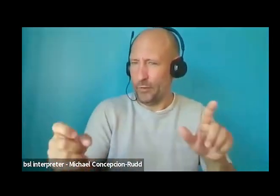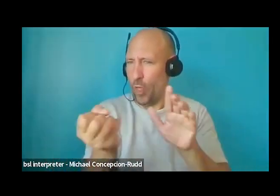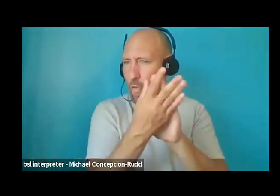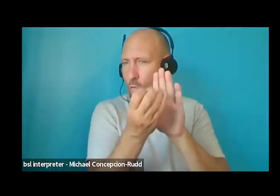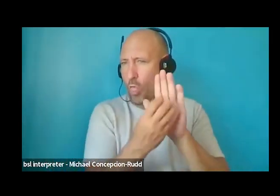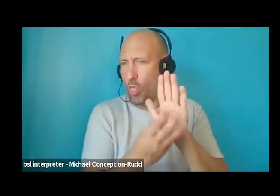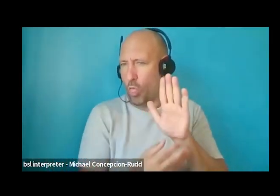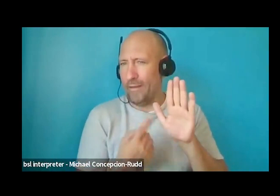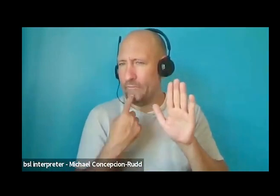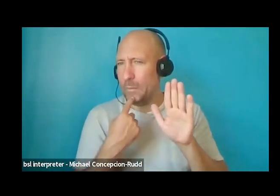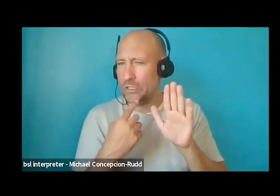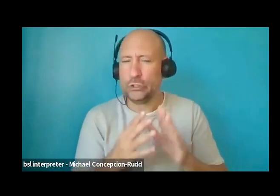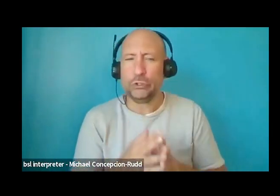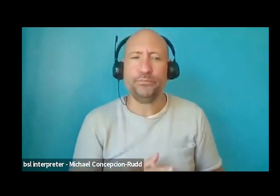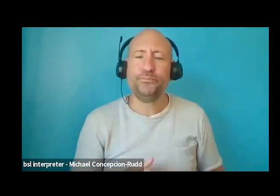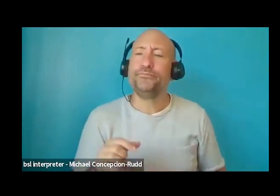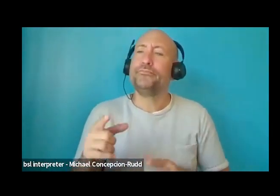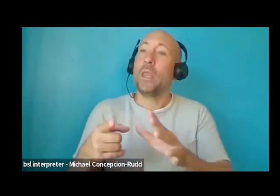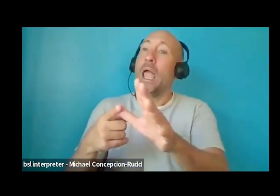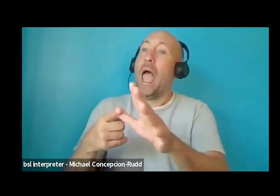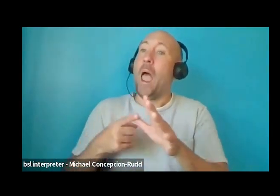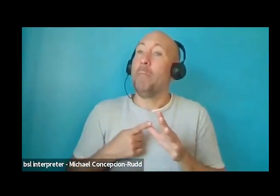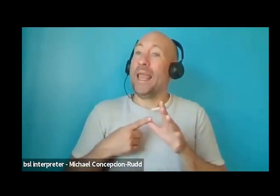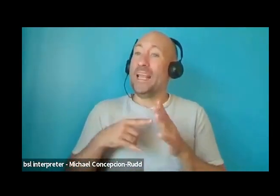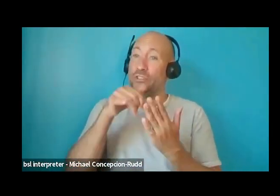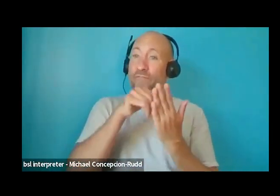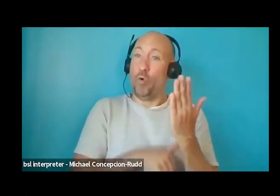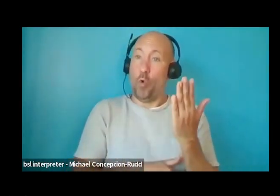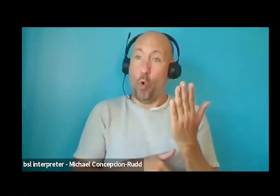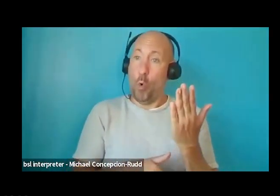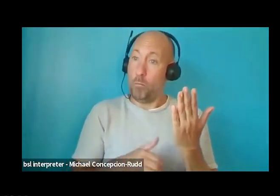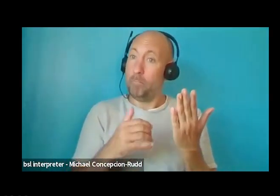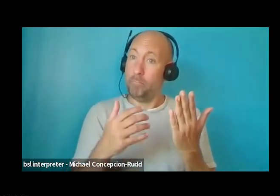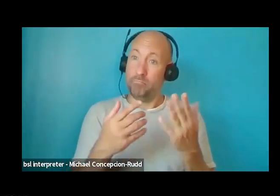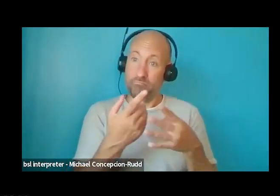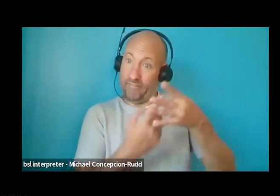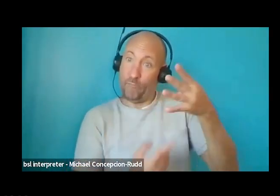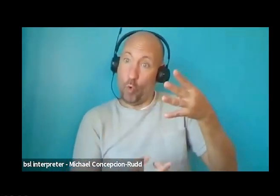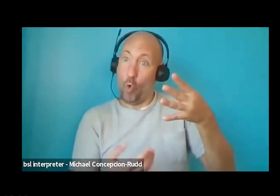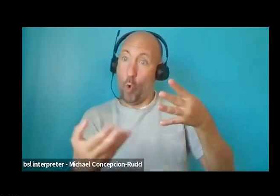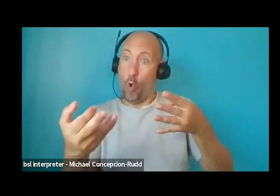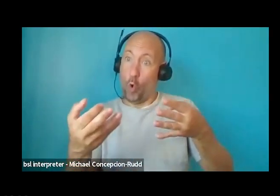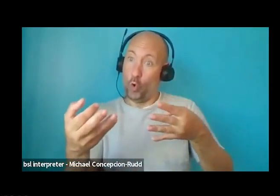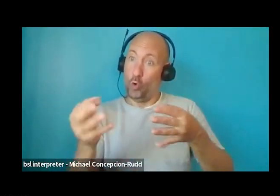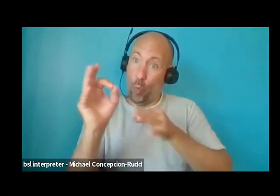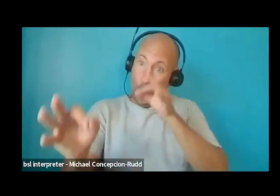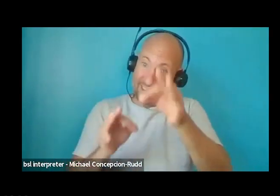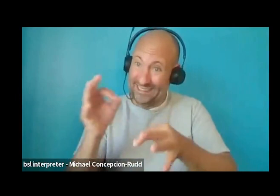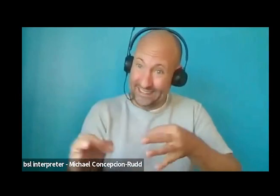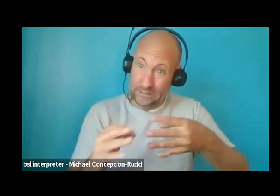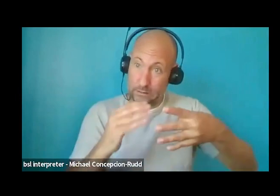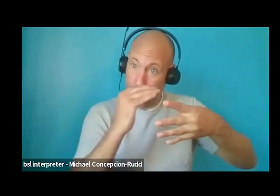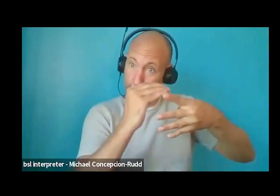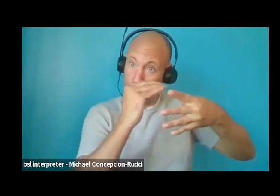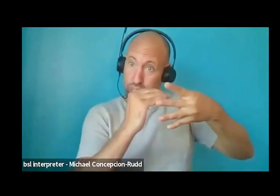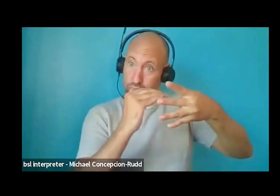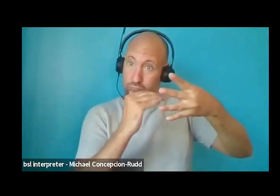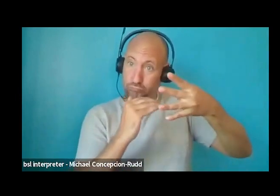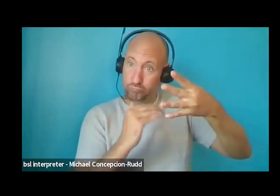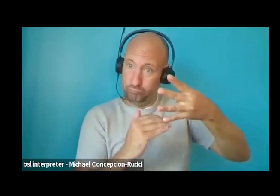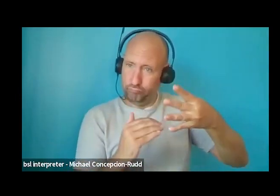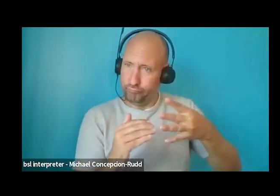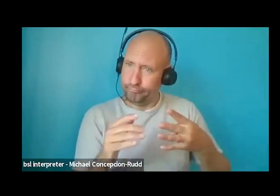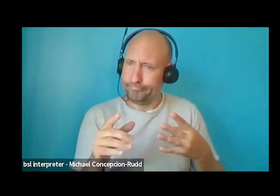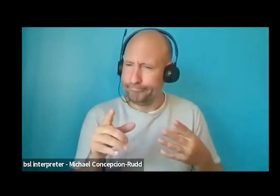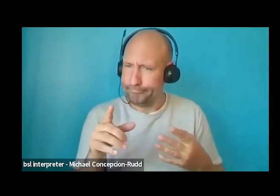And in the application form, you will have set questions, and the questions that are set to you are very much